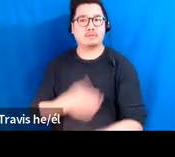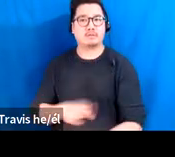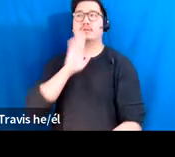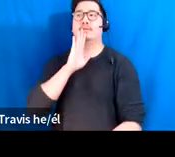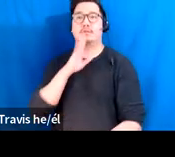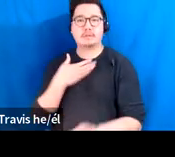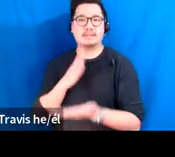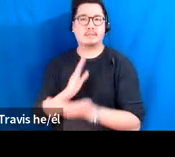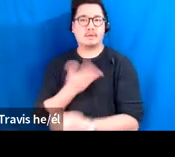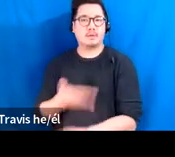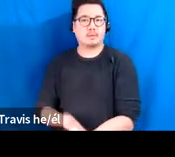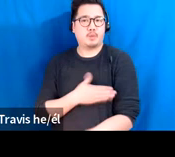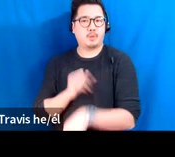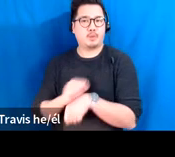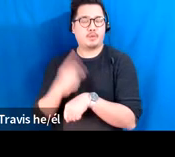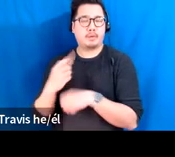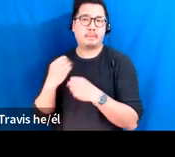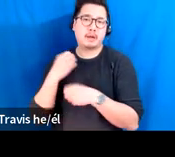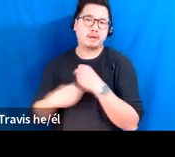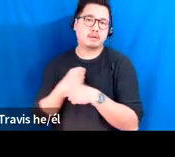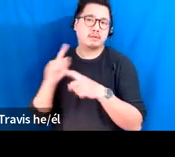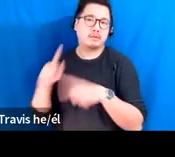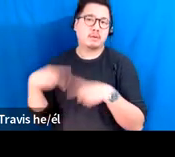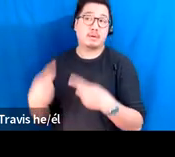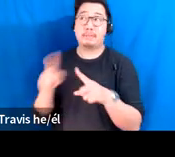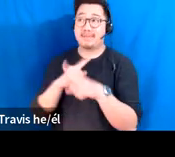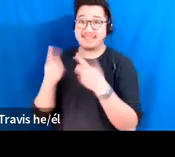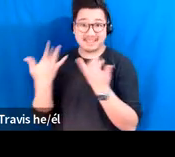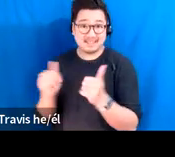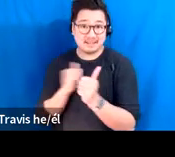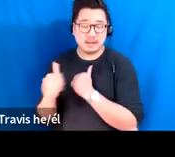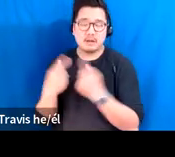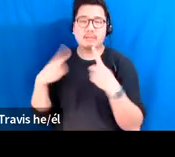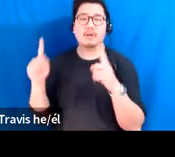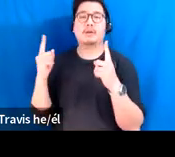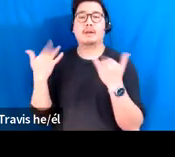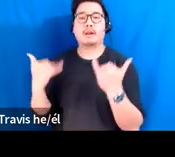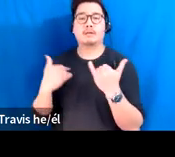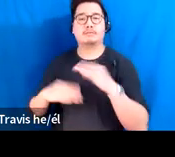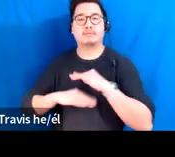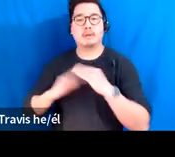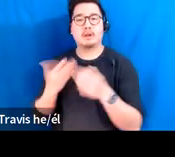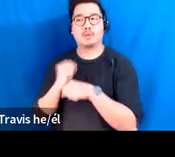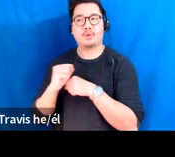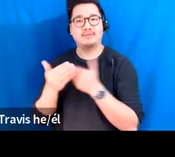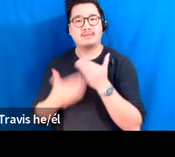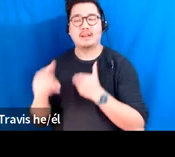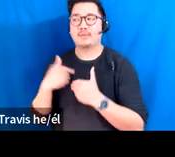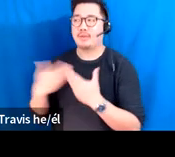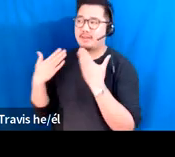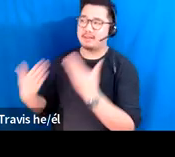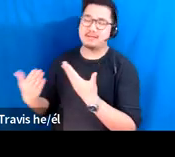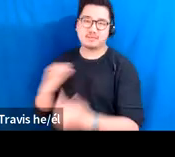years this was a huge foundational achievement to our work that is to follow and i thank you greatly for